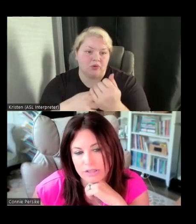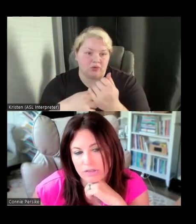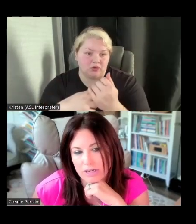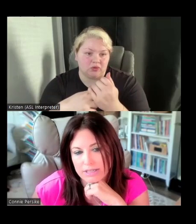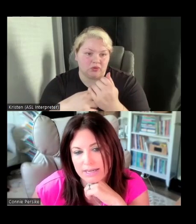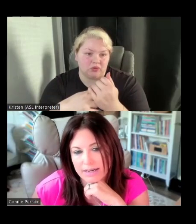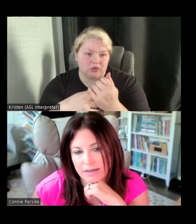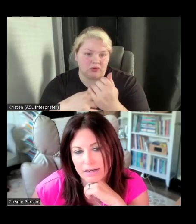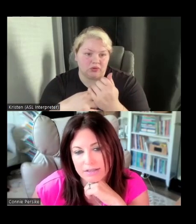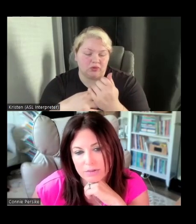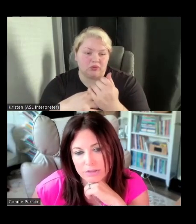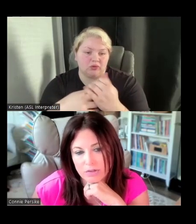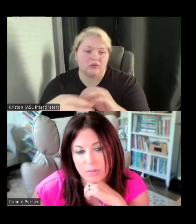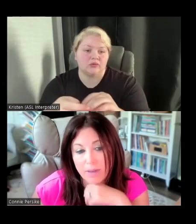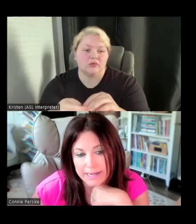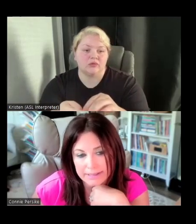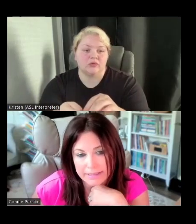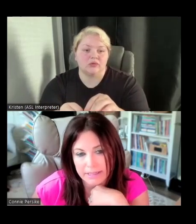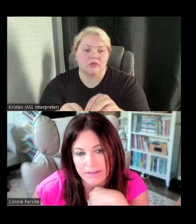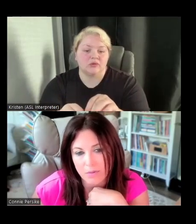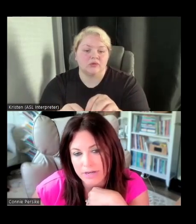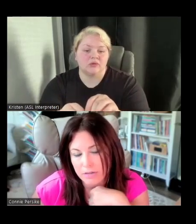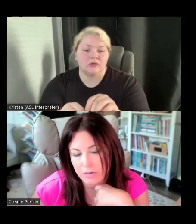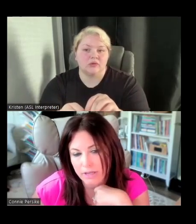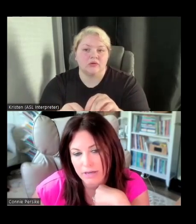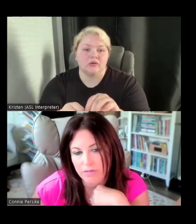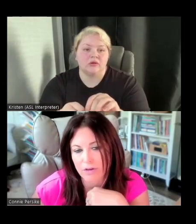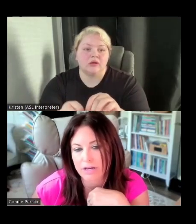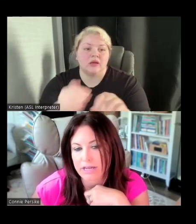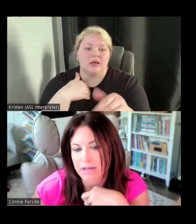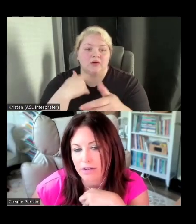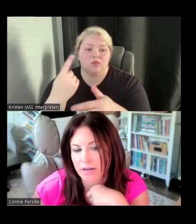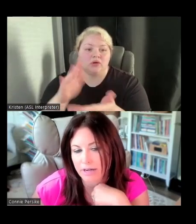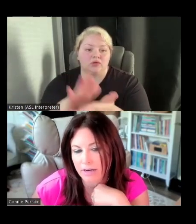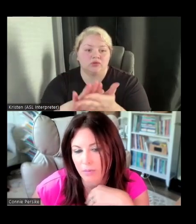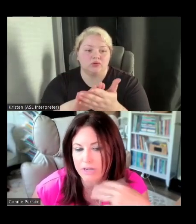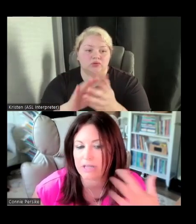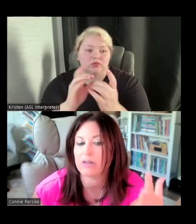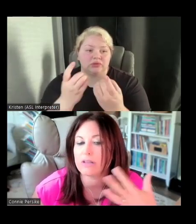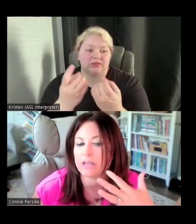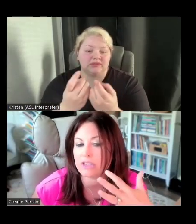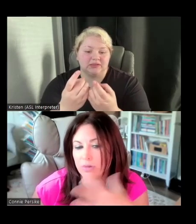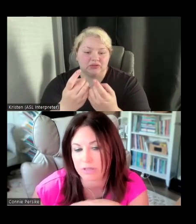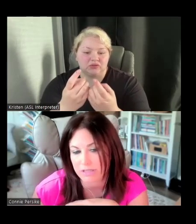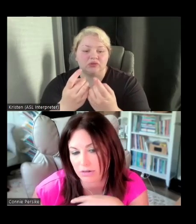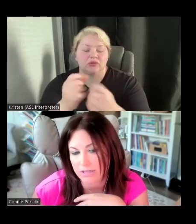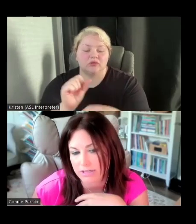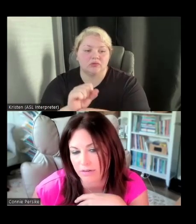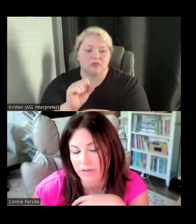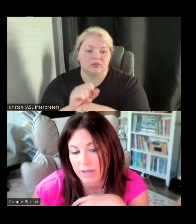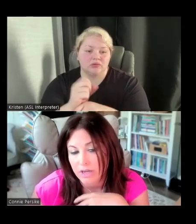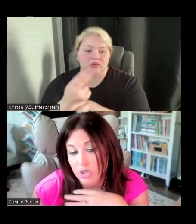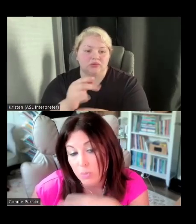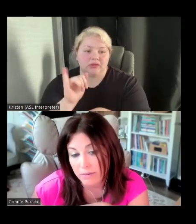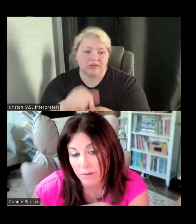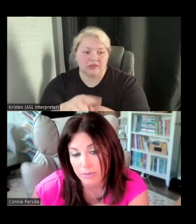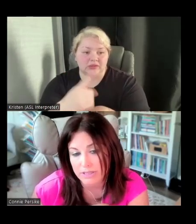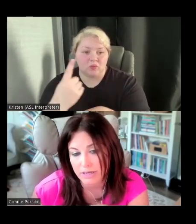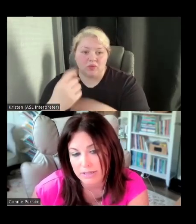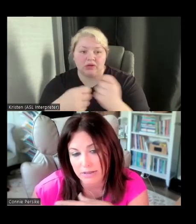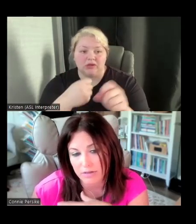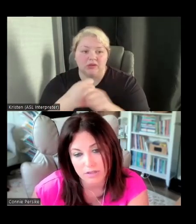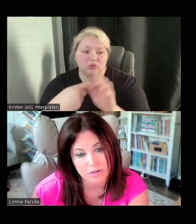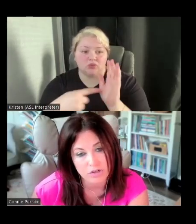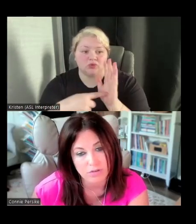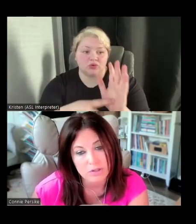school districts. I had a school district piloting the Y Toolkit for a year, and in 1 year, they showed a decrease of